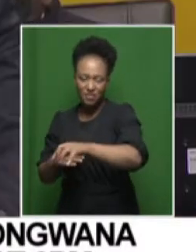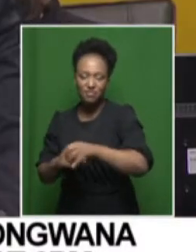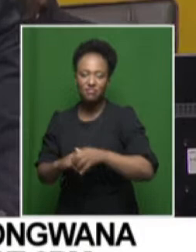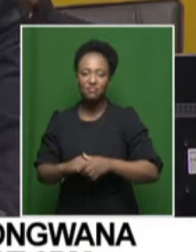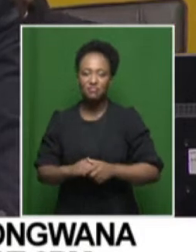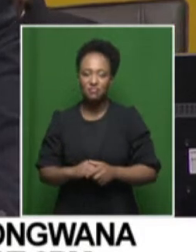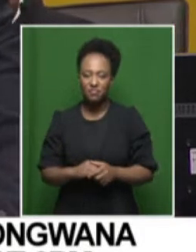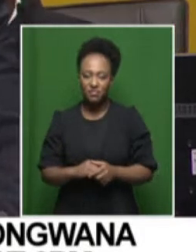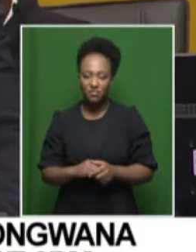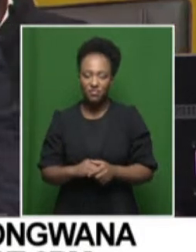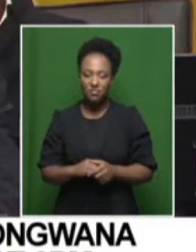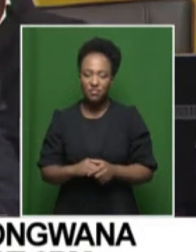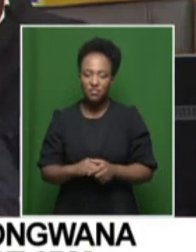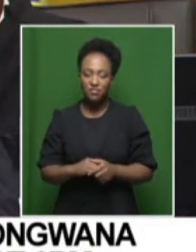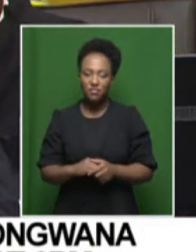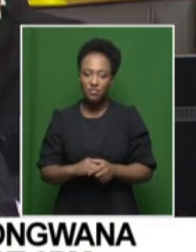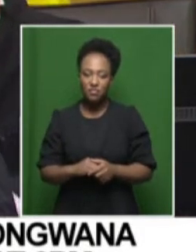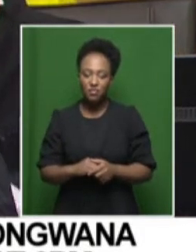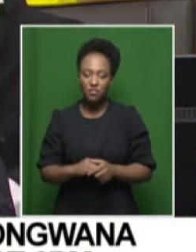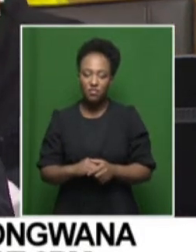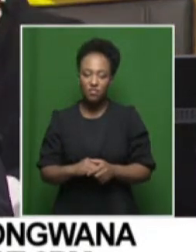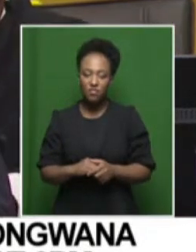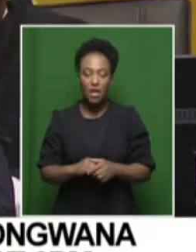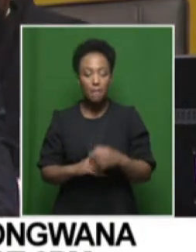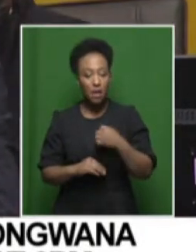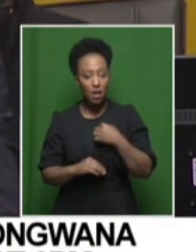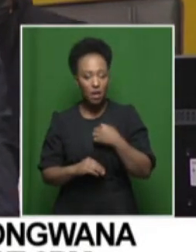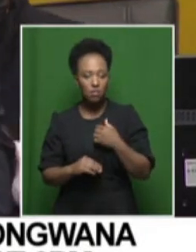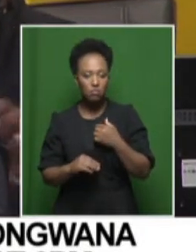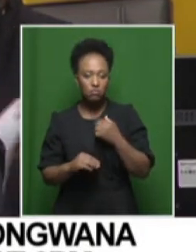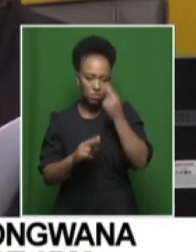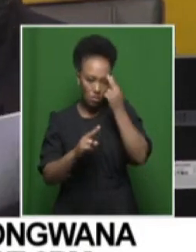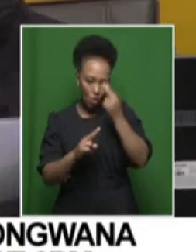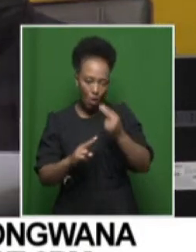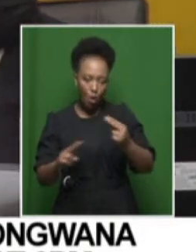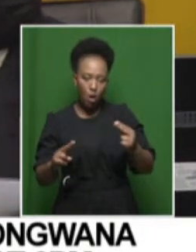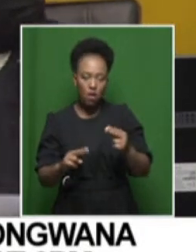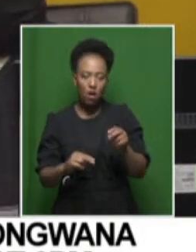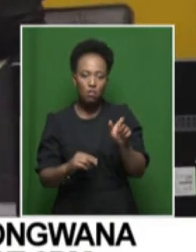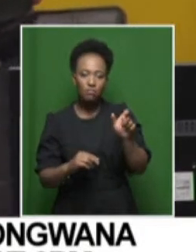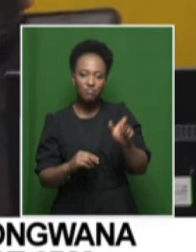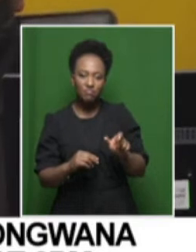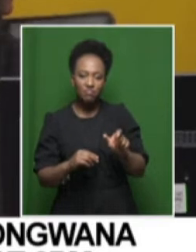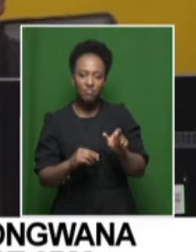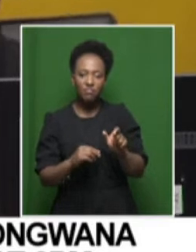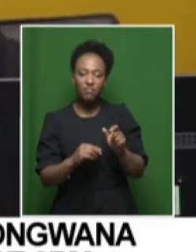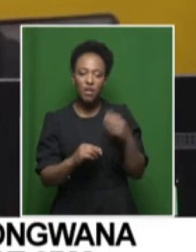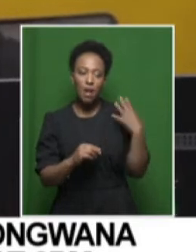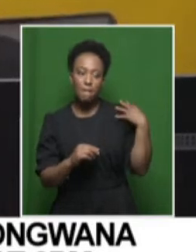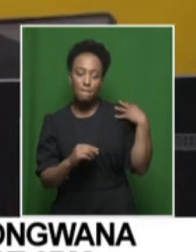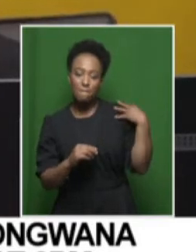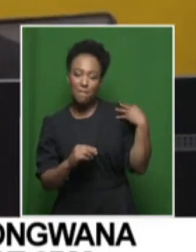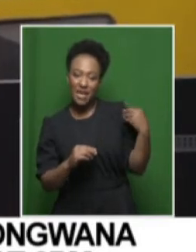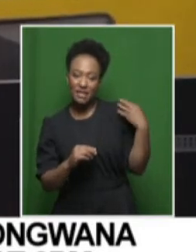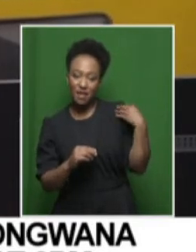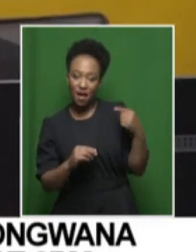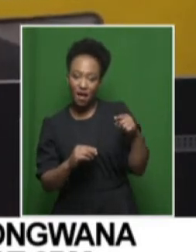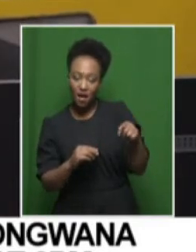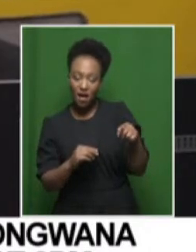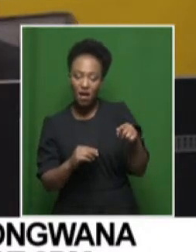I have got the honor of having a guest, the Minister of Finance of the Democratic Republic of